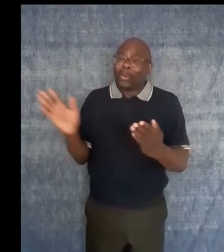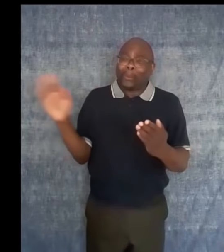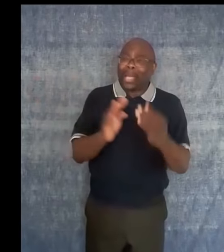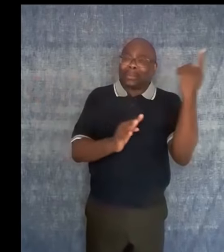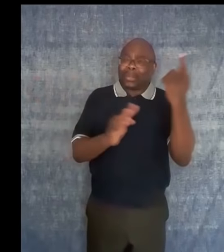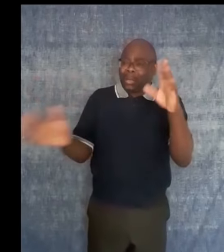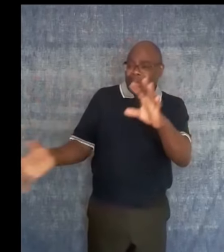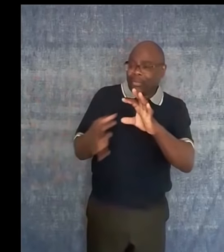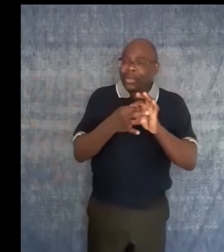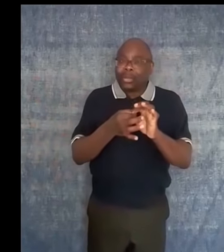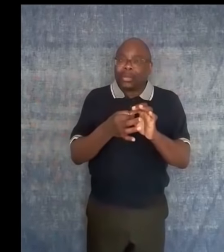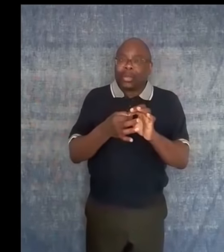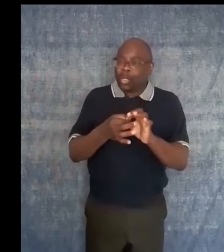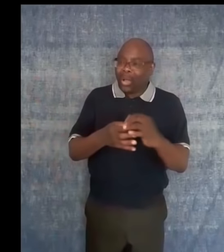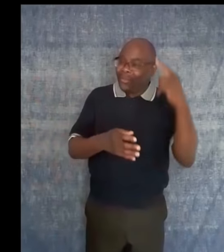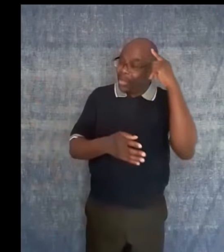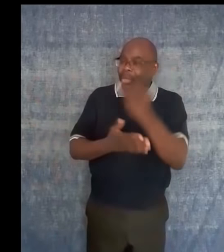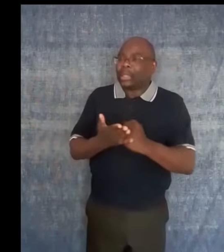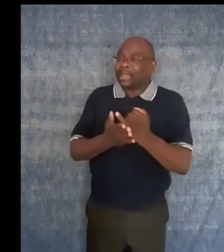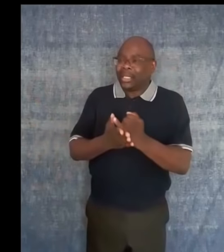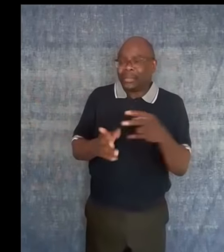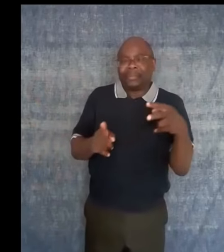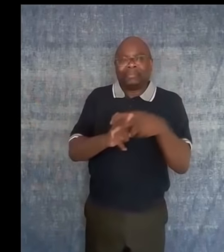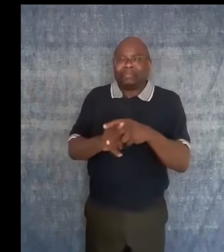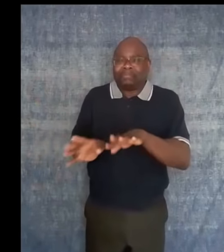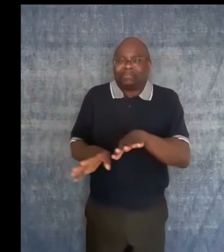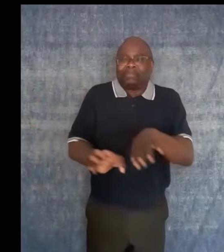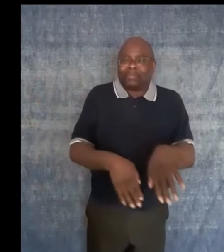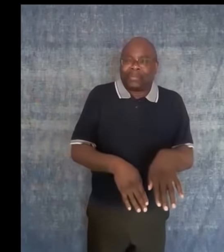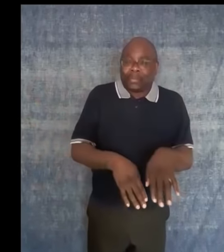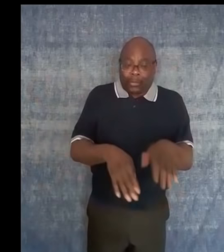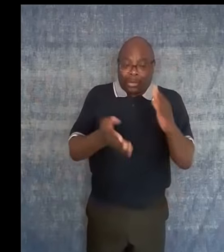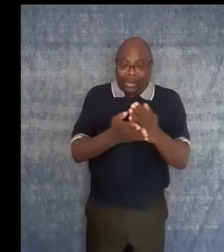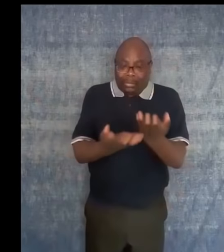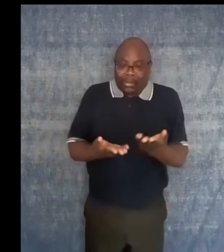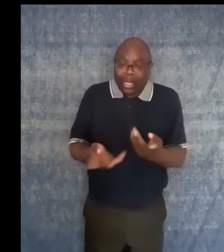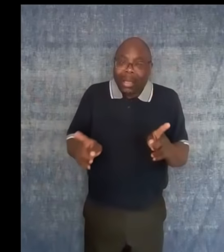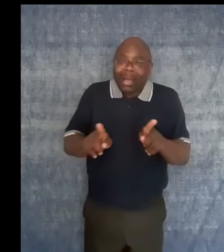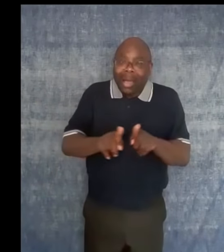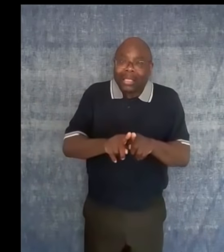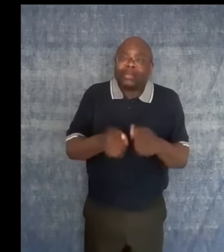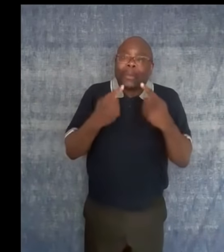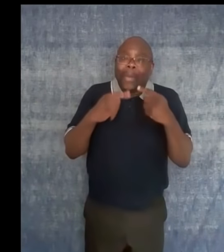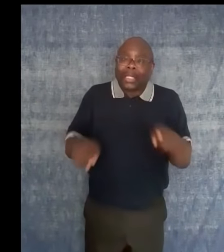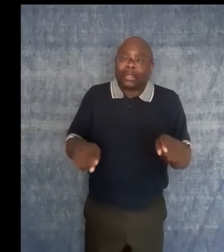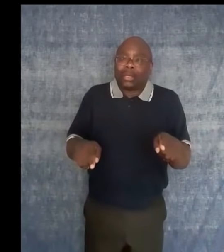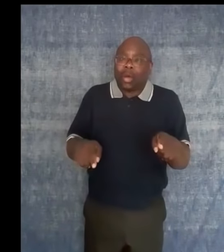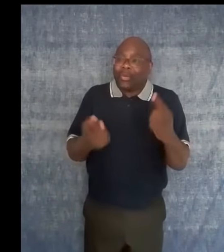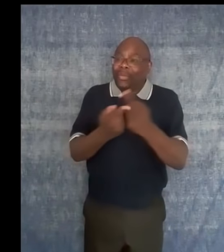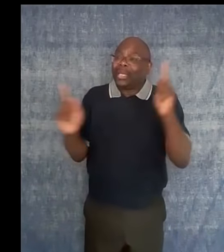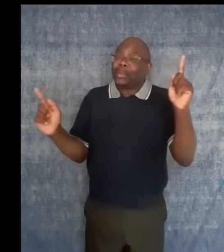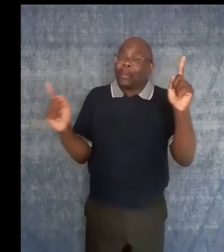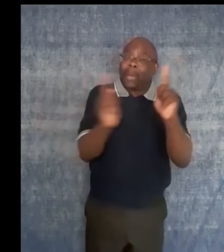himself, not counting their trespasses against them, and entrusting to us the message of